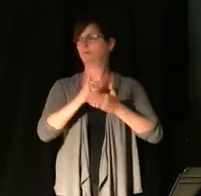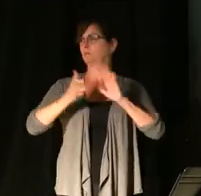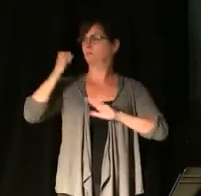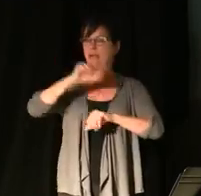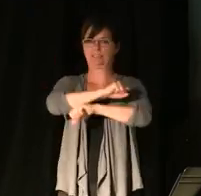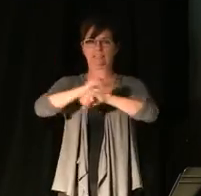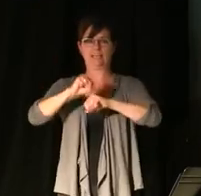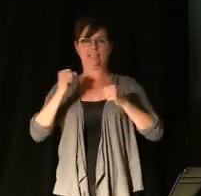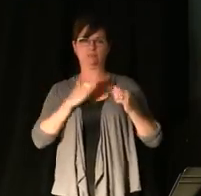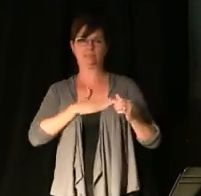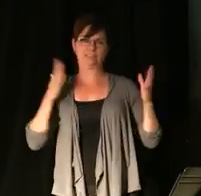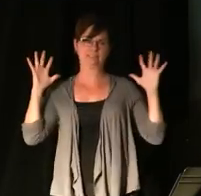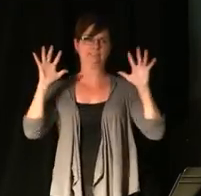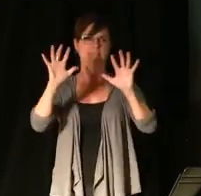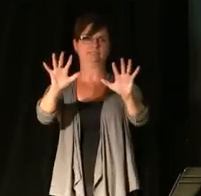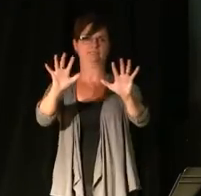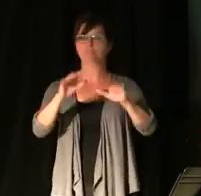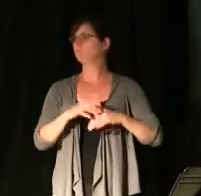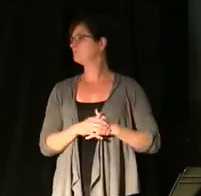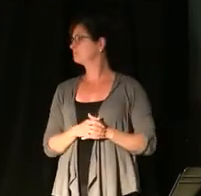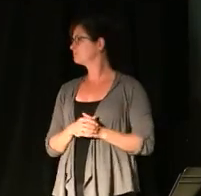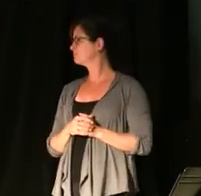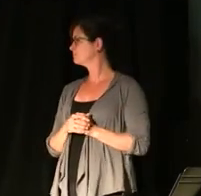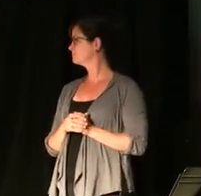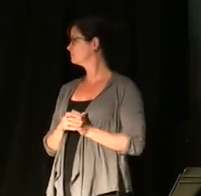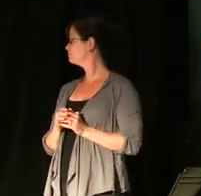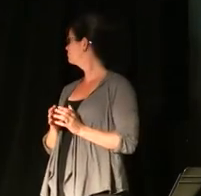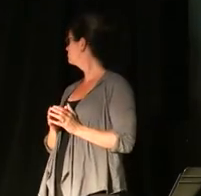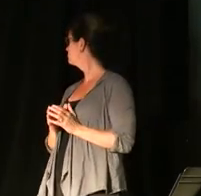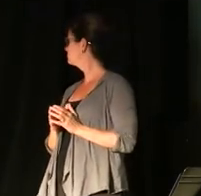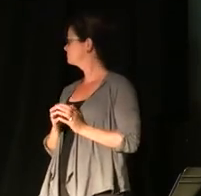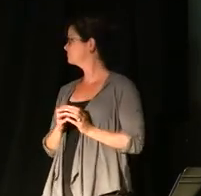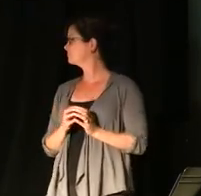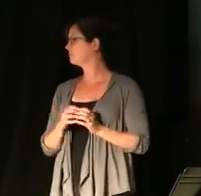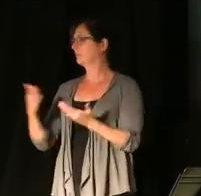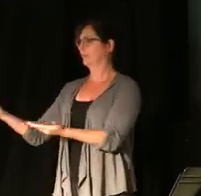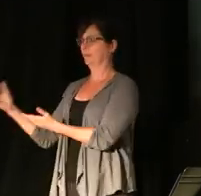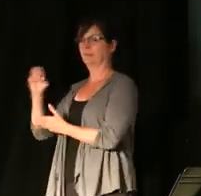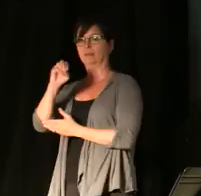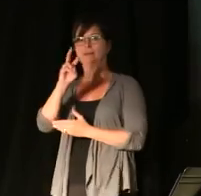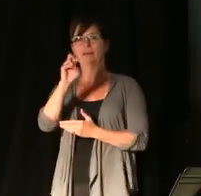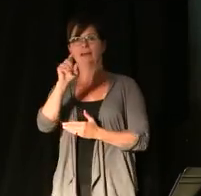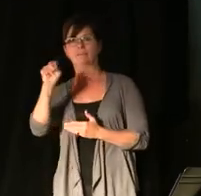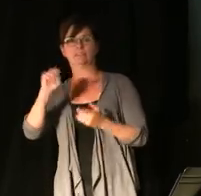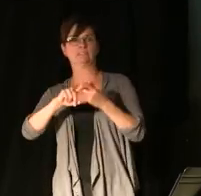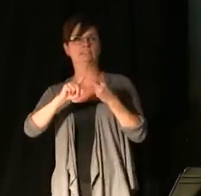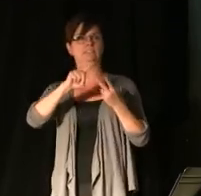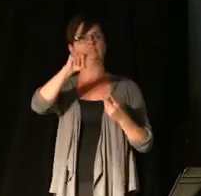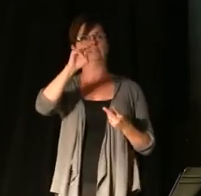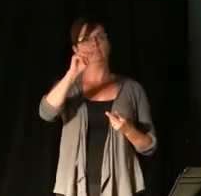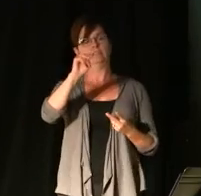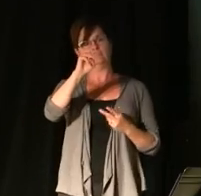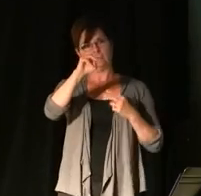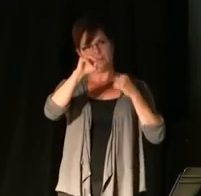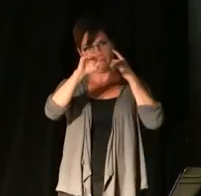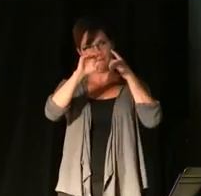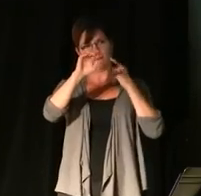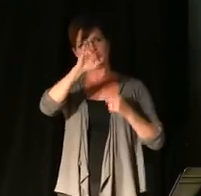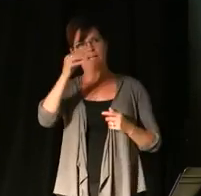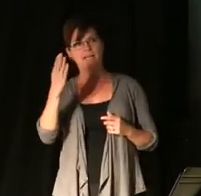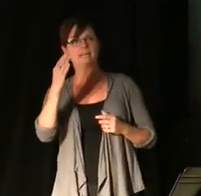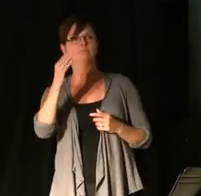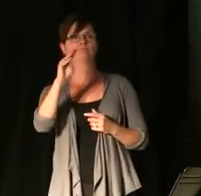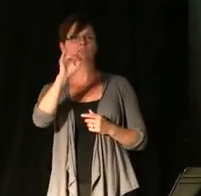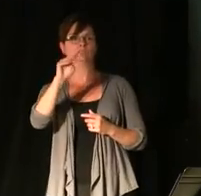please come out. Thank you. Thank you so much, Joyce and Evelyn and Mr. Bristol.